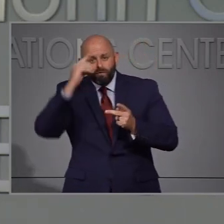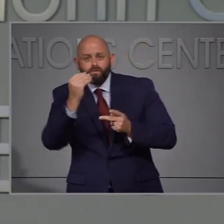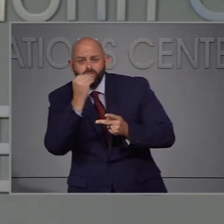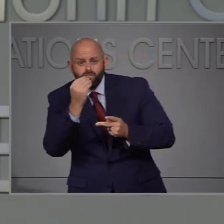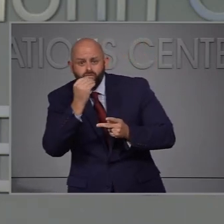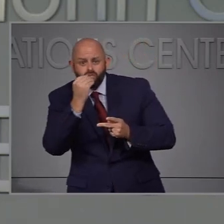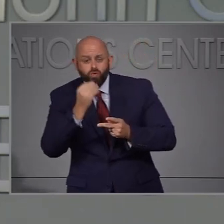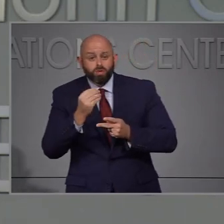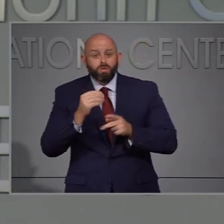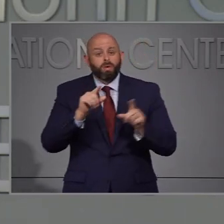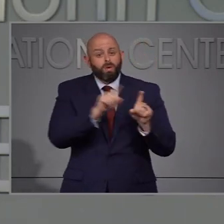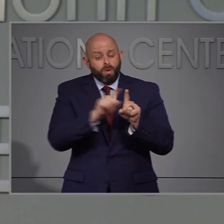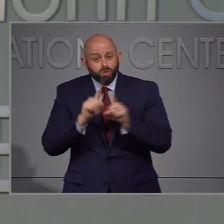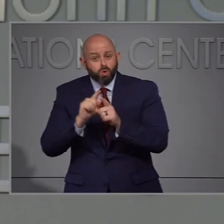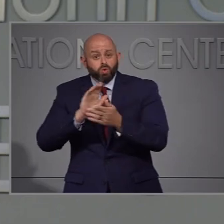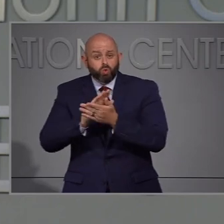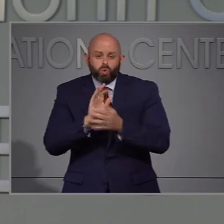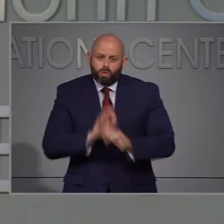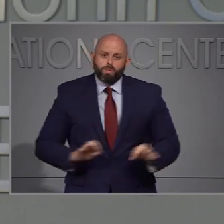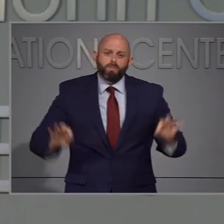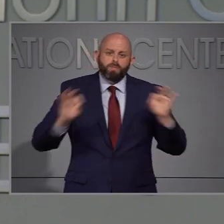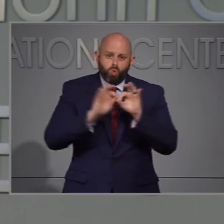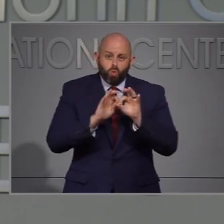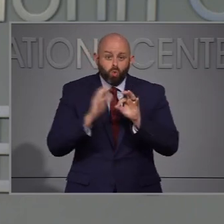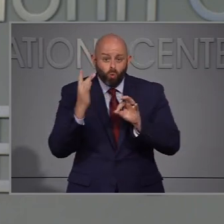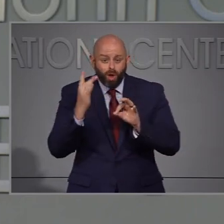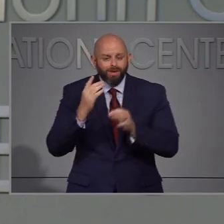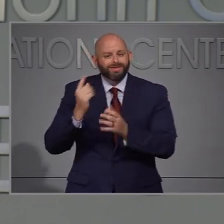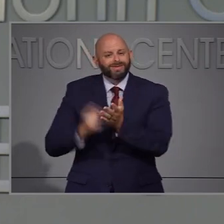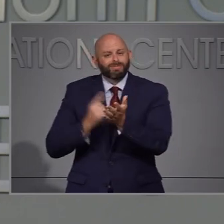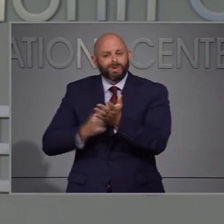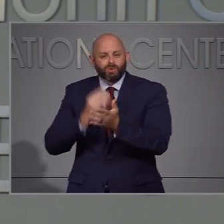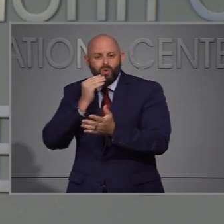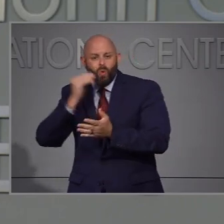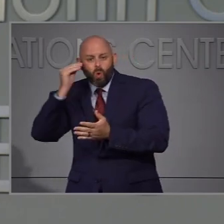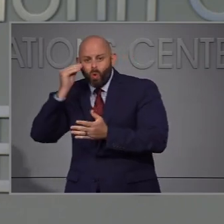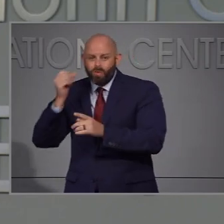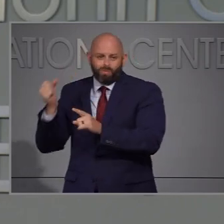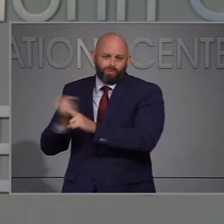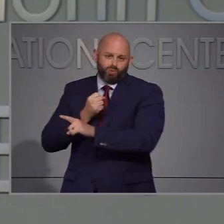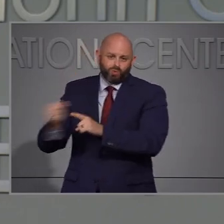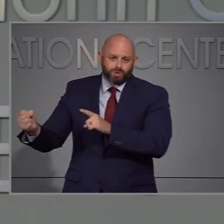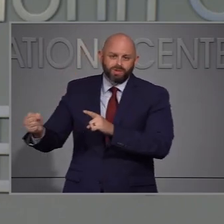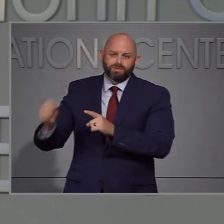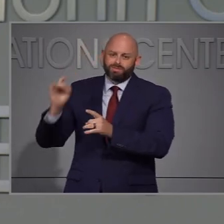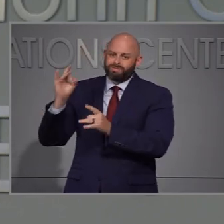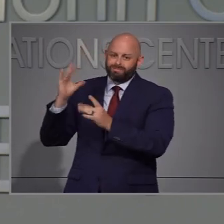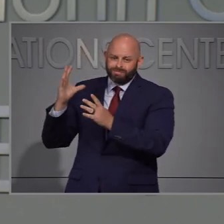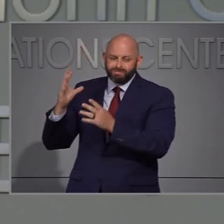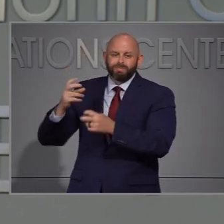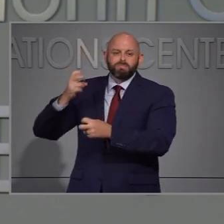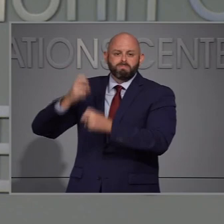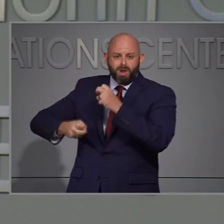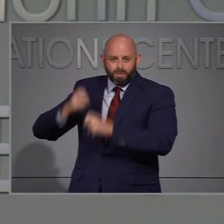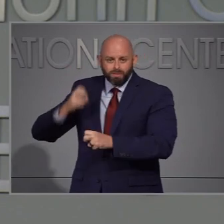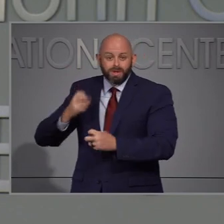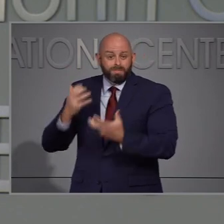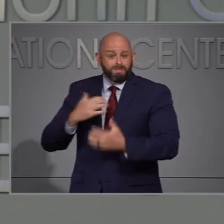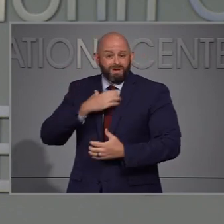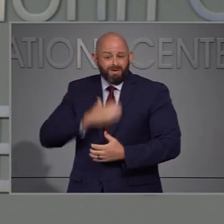critical line of defense when a student has a troubled home life, including abuse, mental health, hunger, and